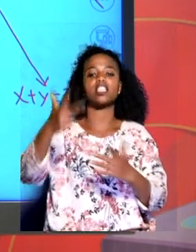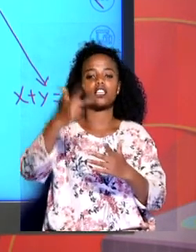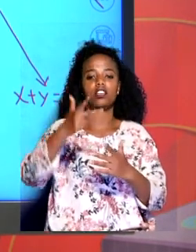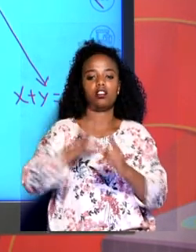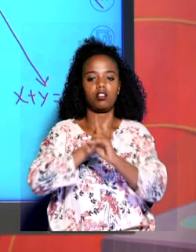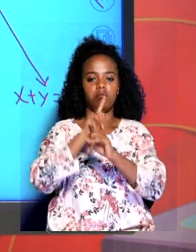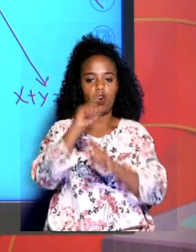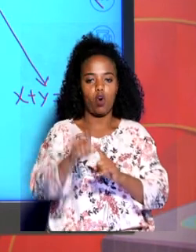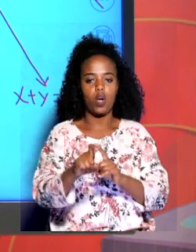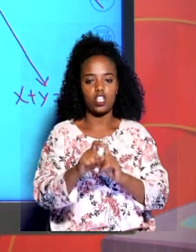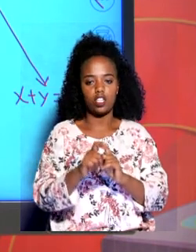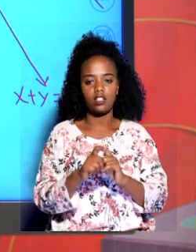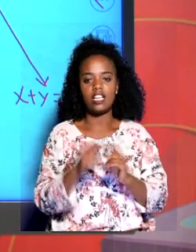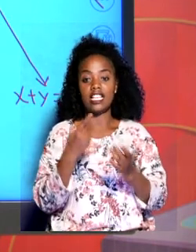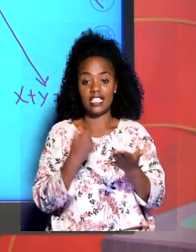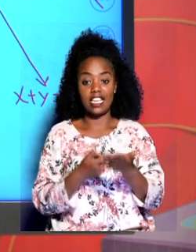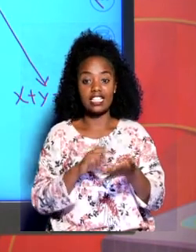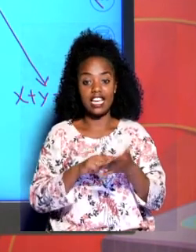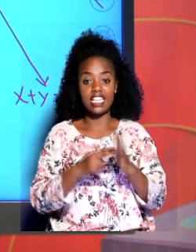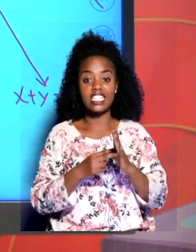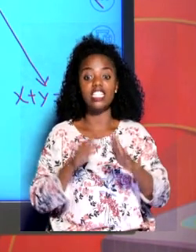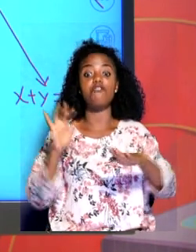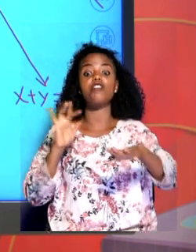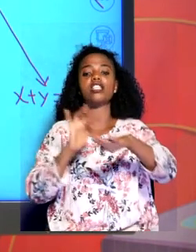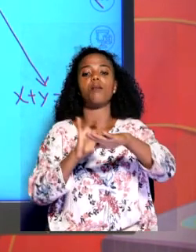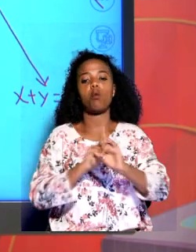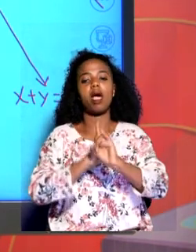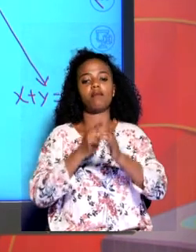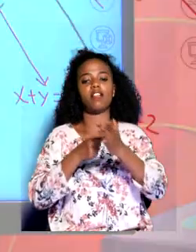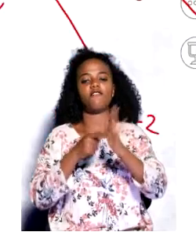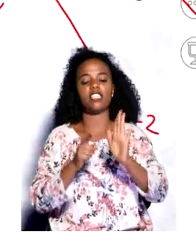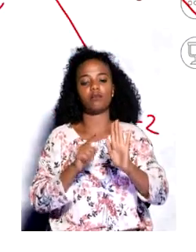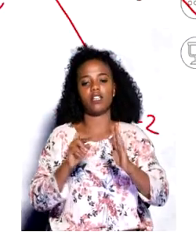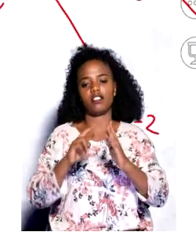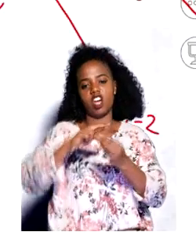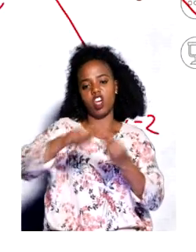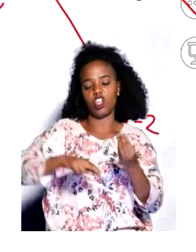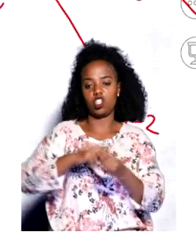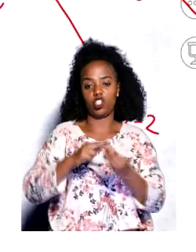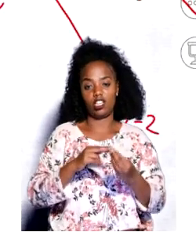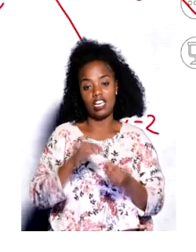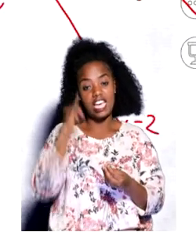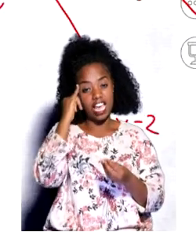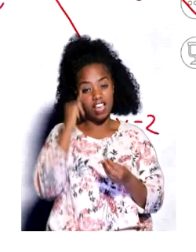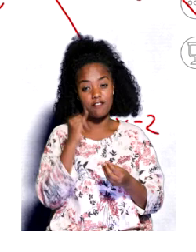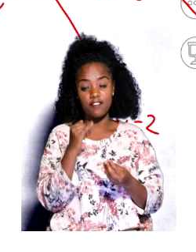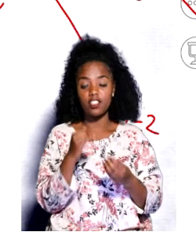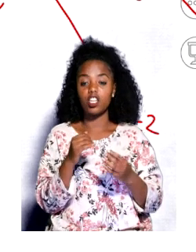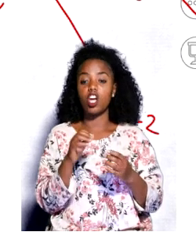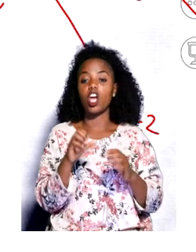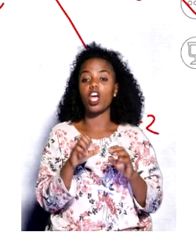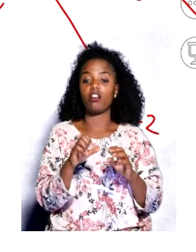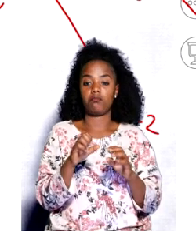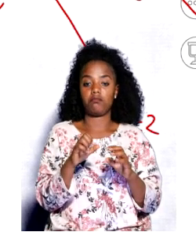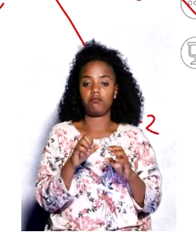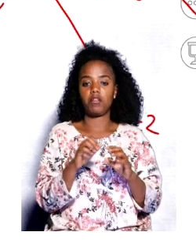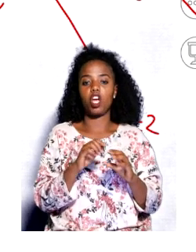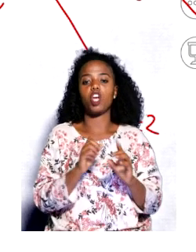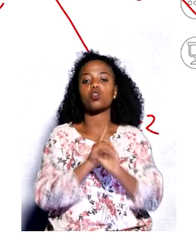So this is the feasible region of this system of inequality. By the way, if a solution region